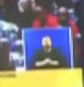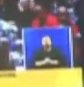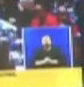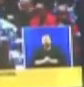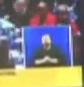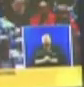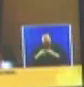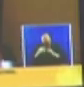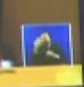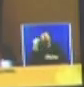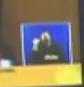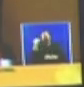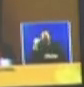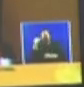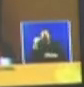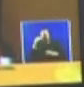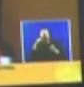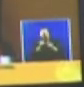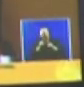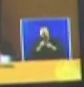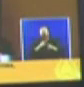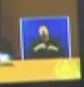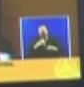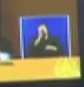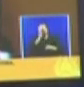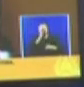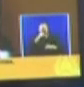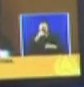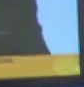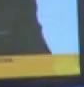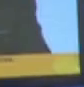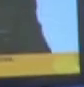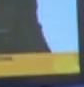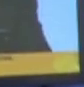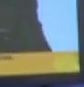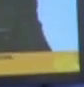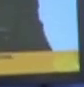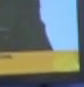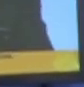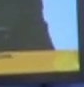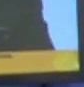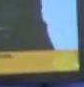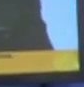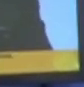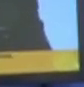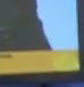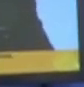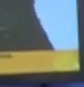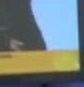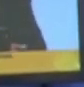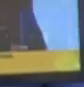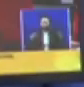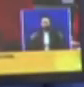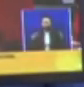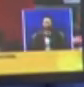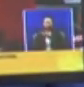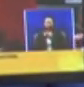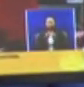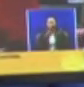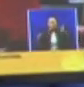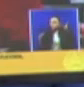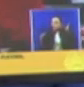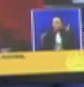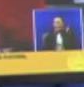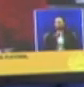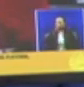timing rather than outright refusal? Because he says, I will account. I don't mind accounting. I just want